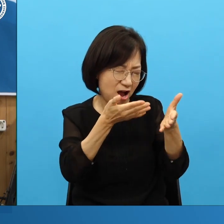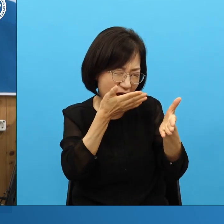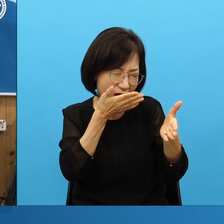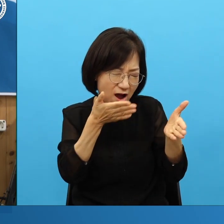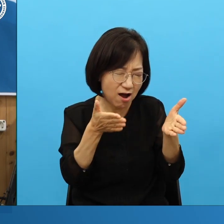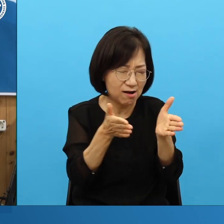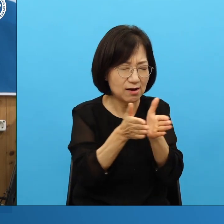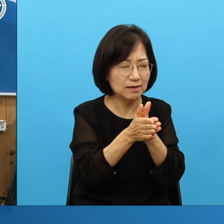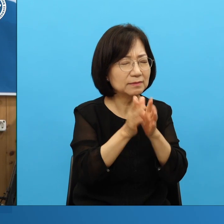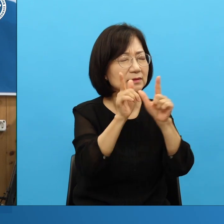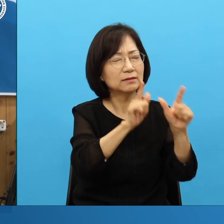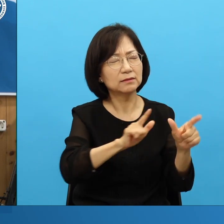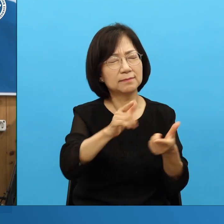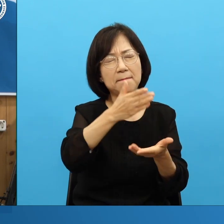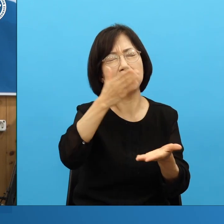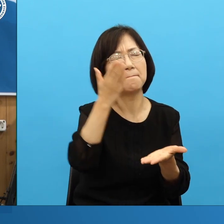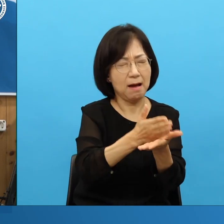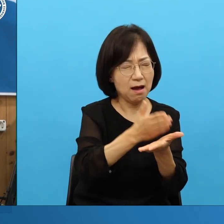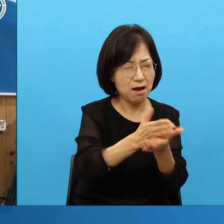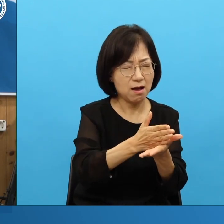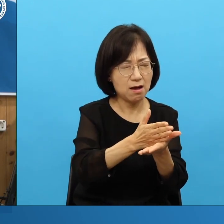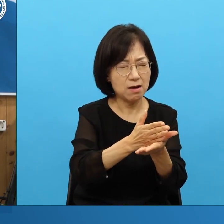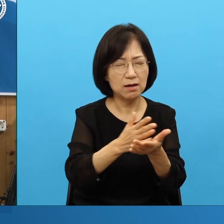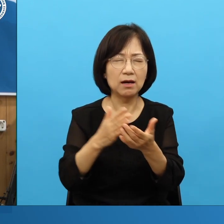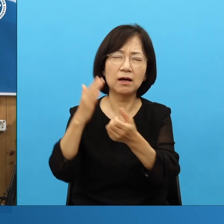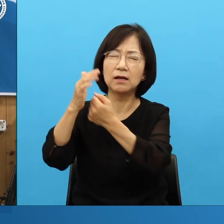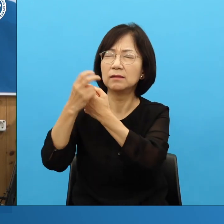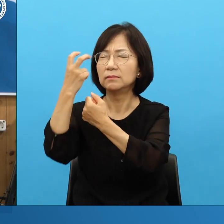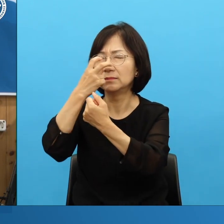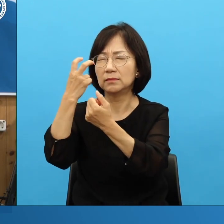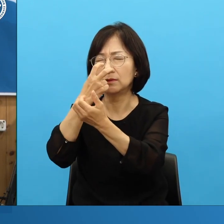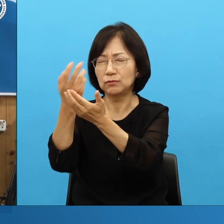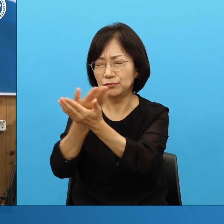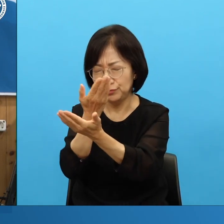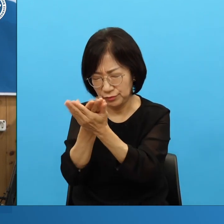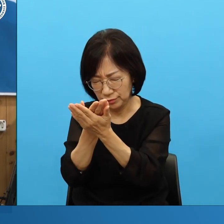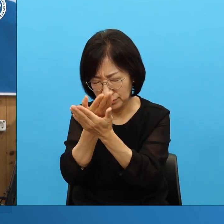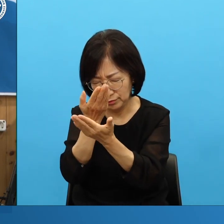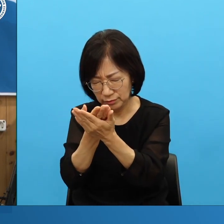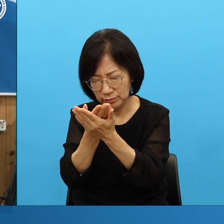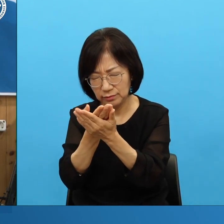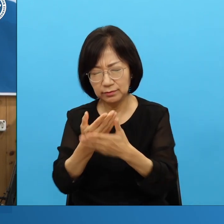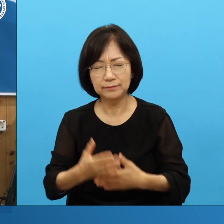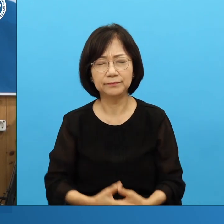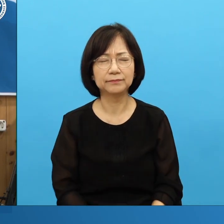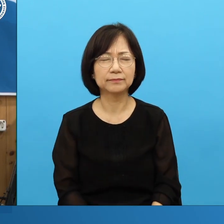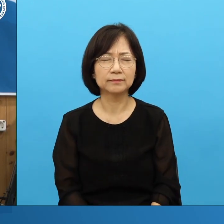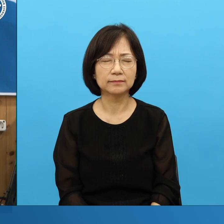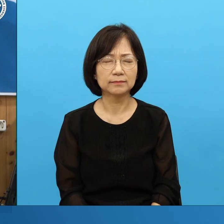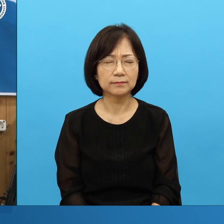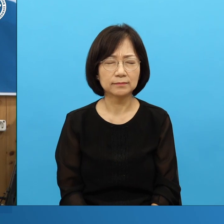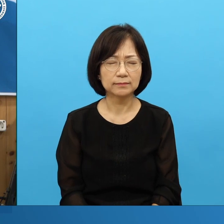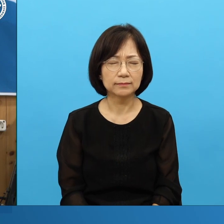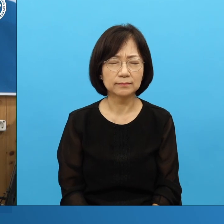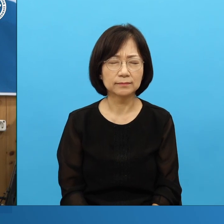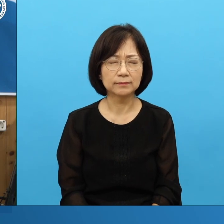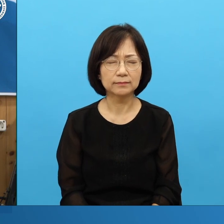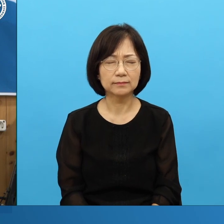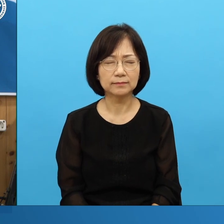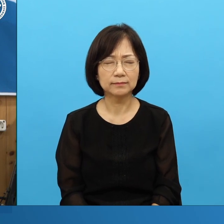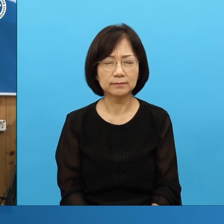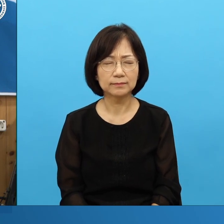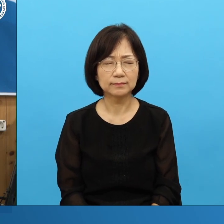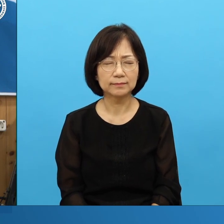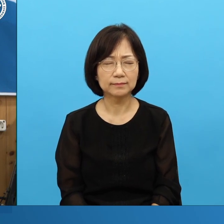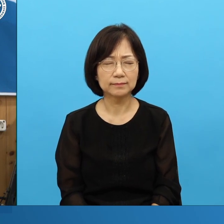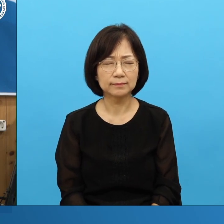life compromising to the world, blinded by the pleasures and carnal satisfactions and the lusts of the world, but rather fearing the Lord and living a correct life